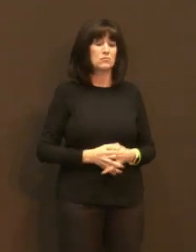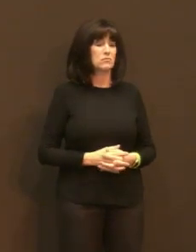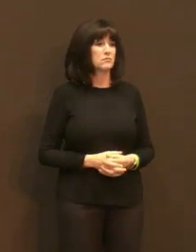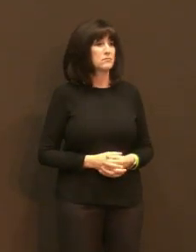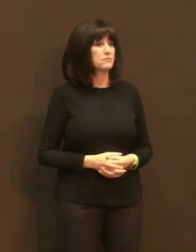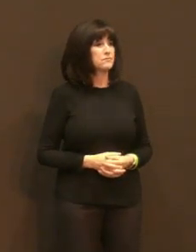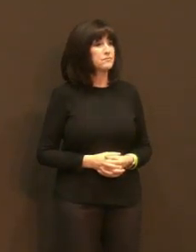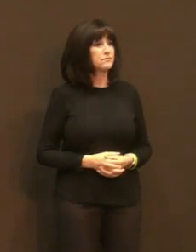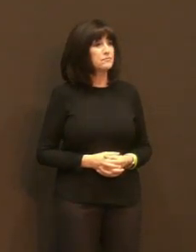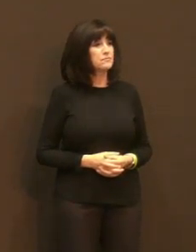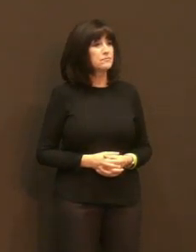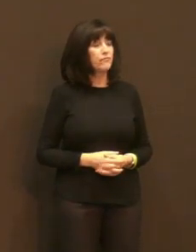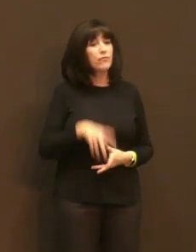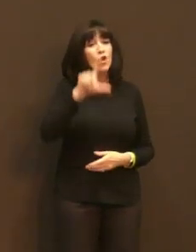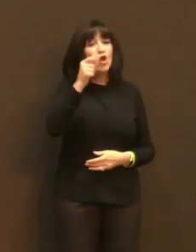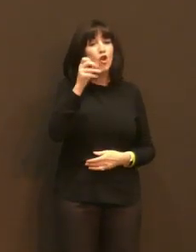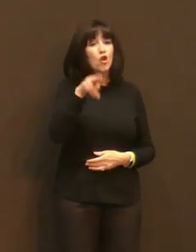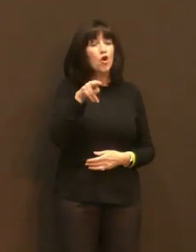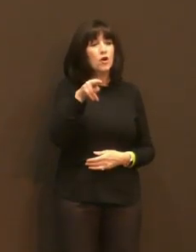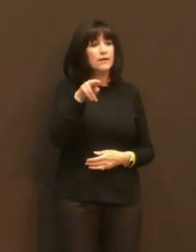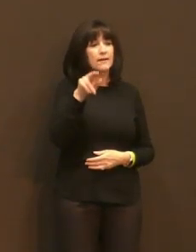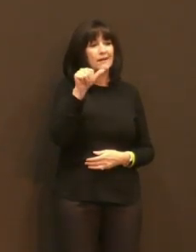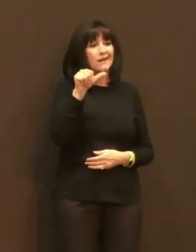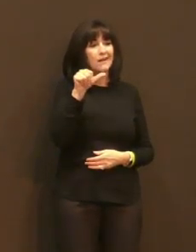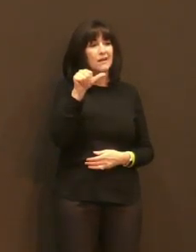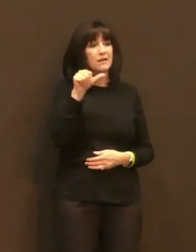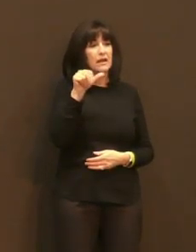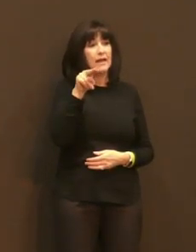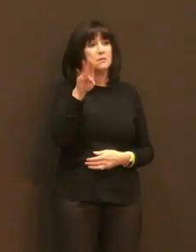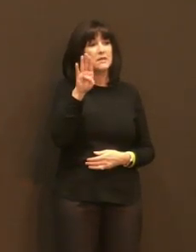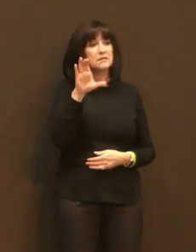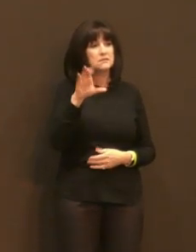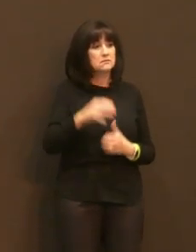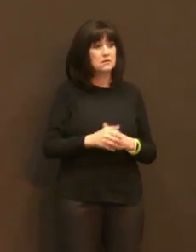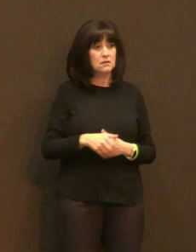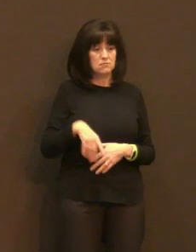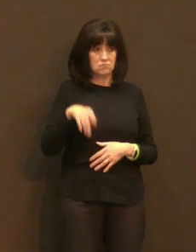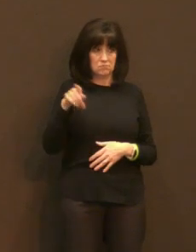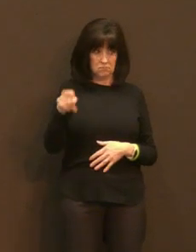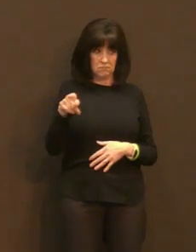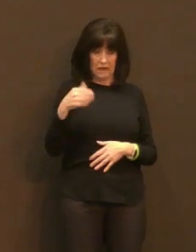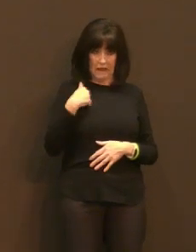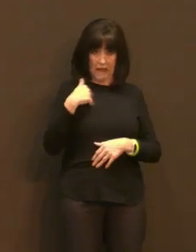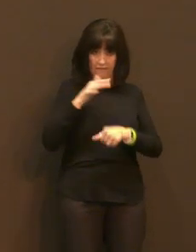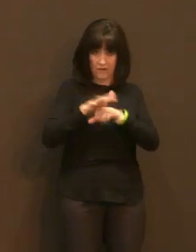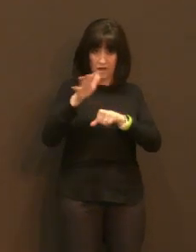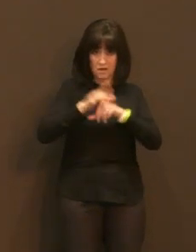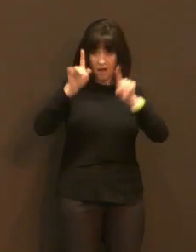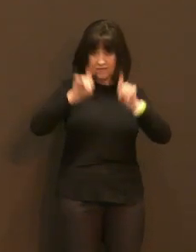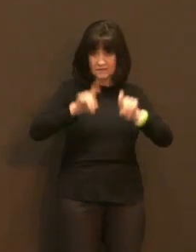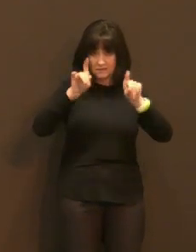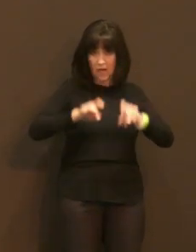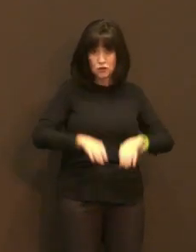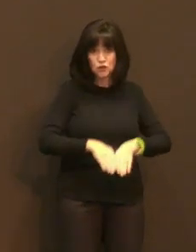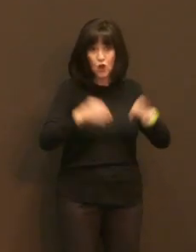Lauren at NBC 10 asks, do you have enough tests to be able to determine whether it's safe to reopen or not? No.